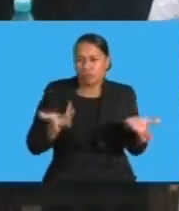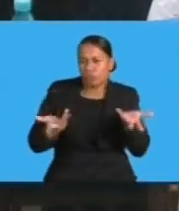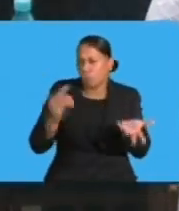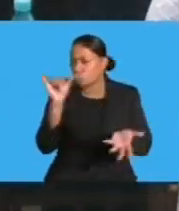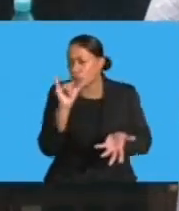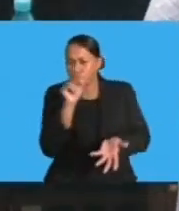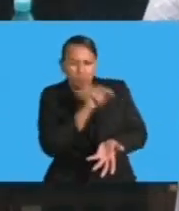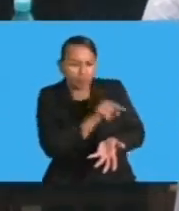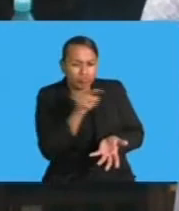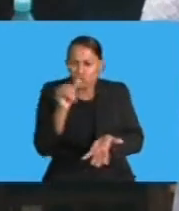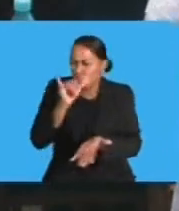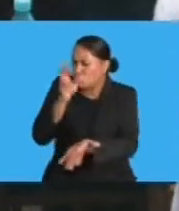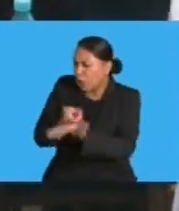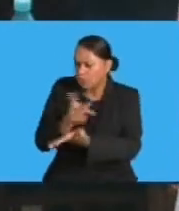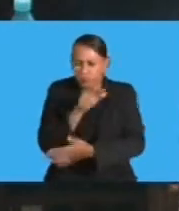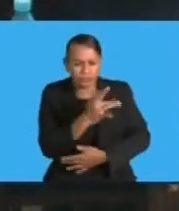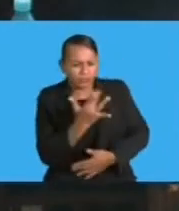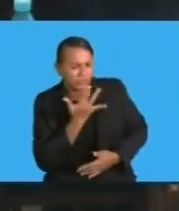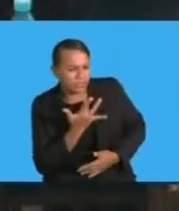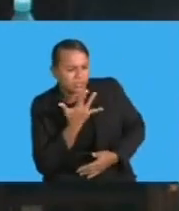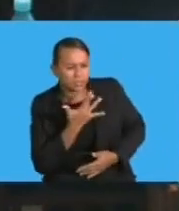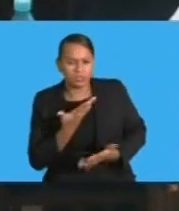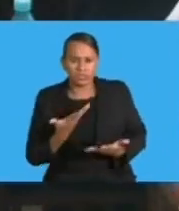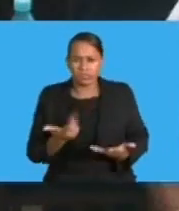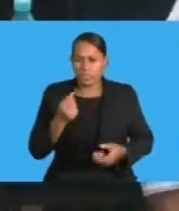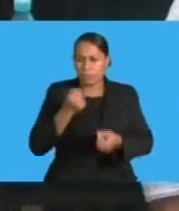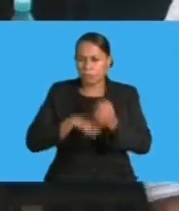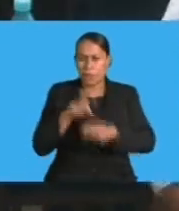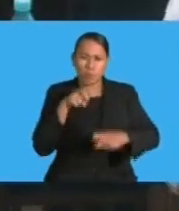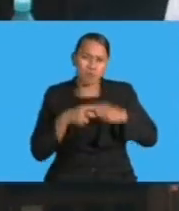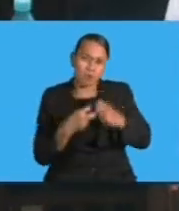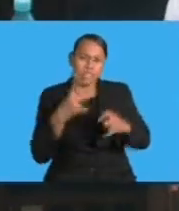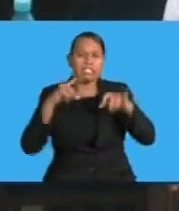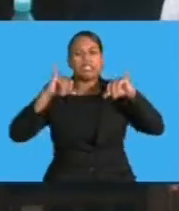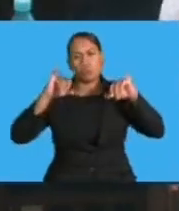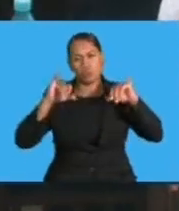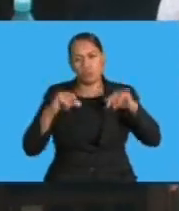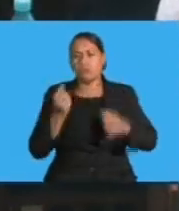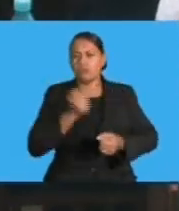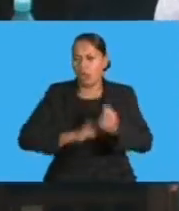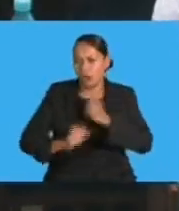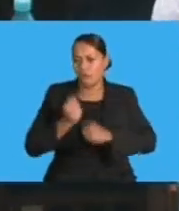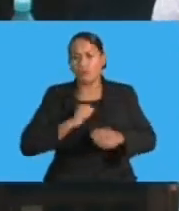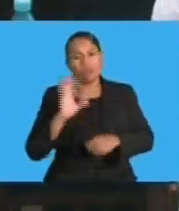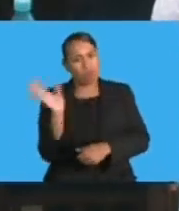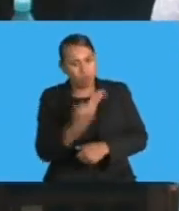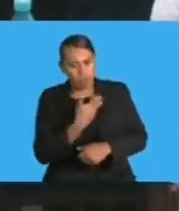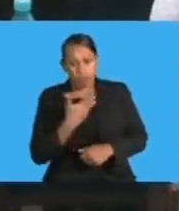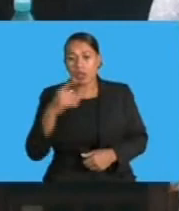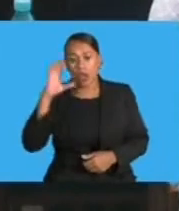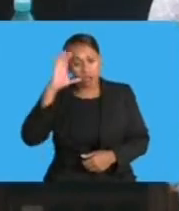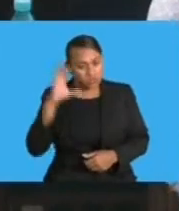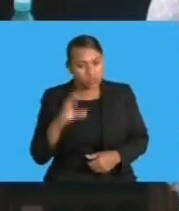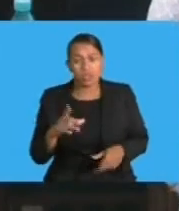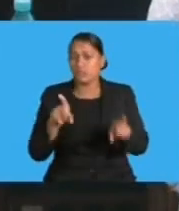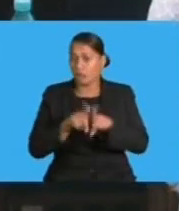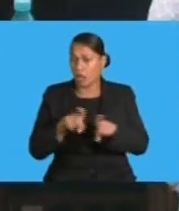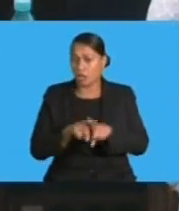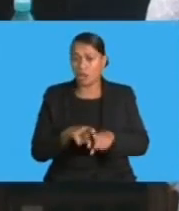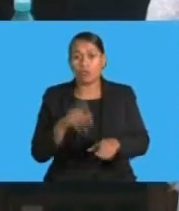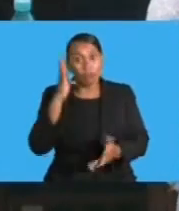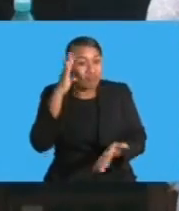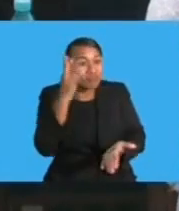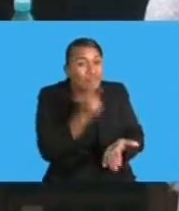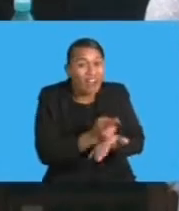a major problem. So it is a struggle that each and every consumer organization and country with the surveillance